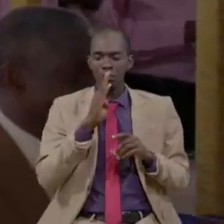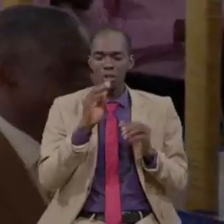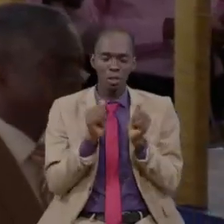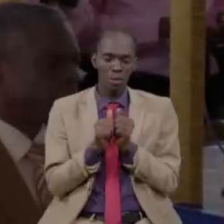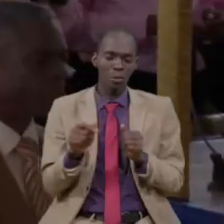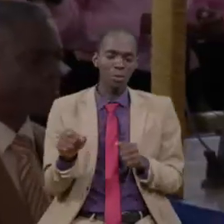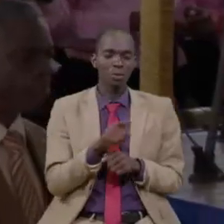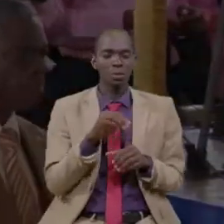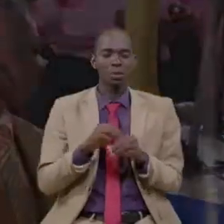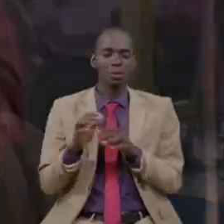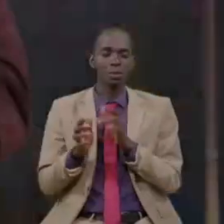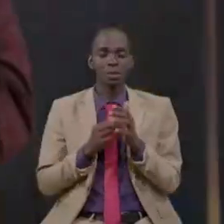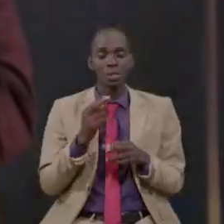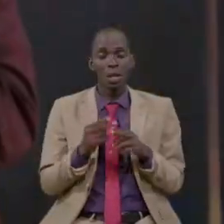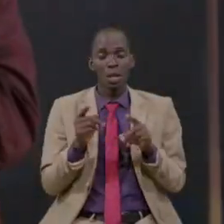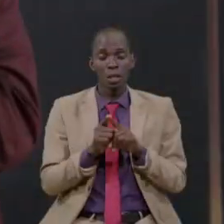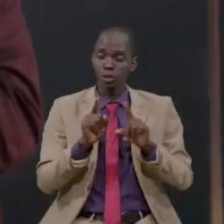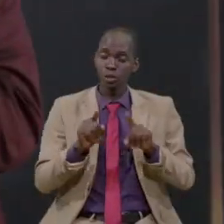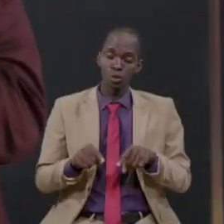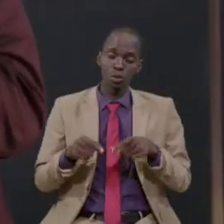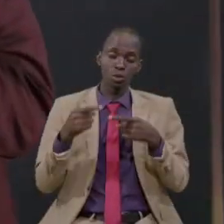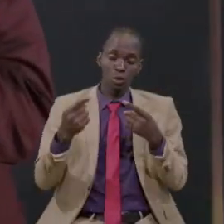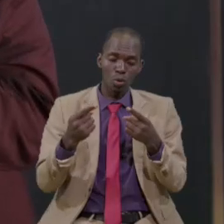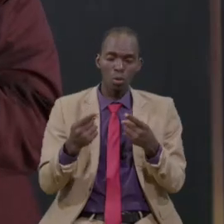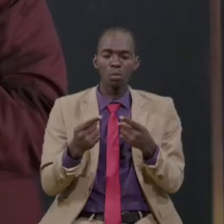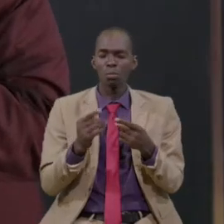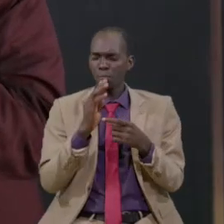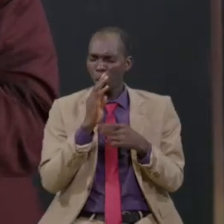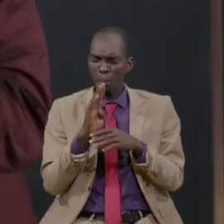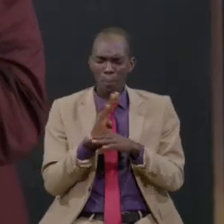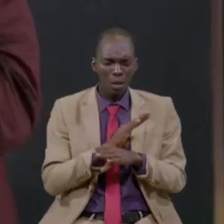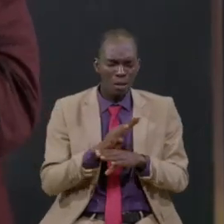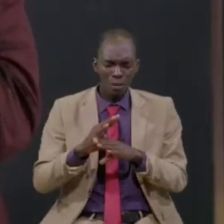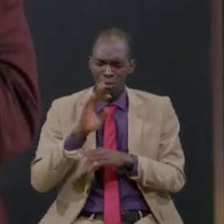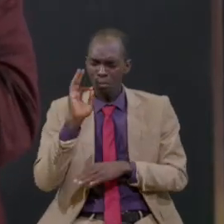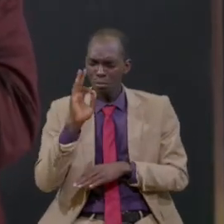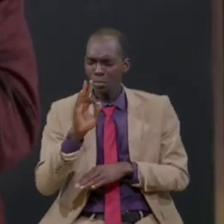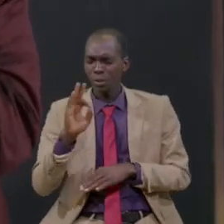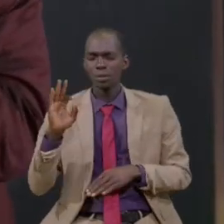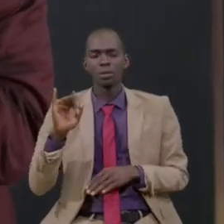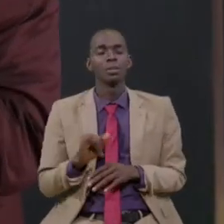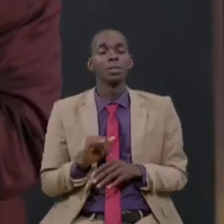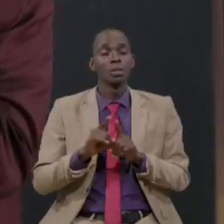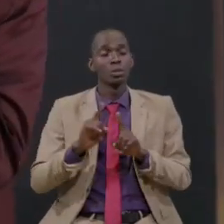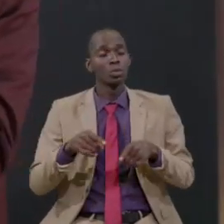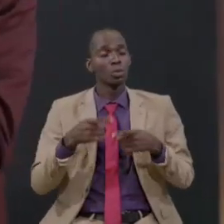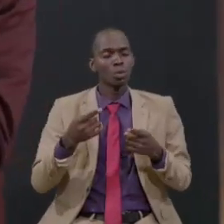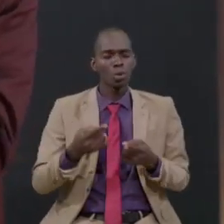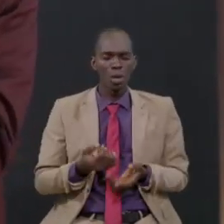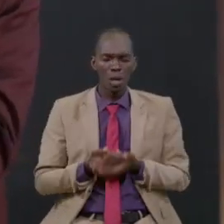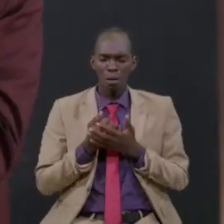As you go, occupy. As you go, revive. As you